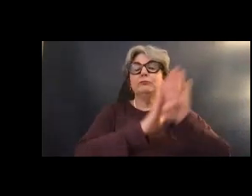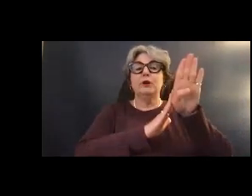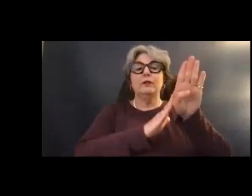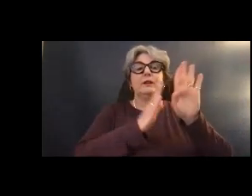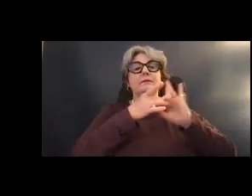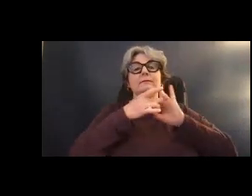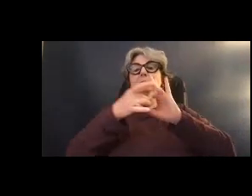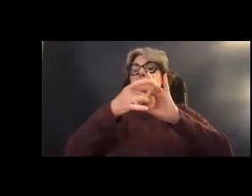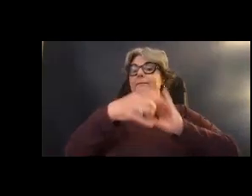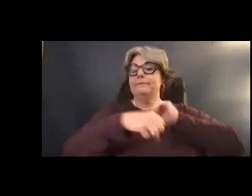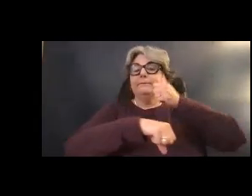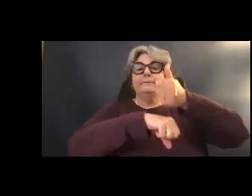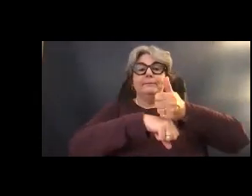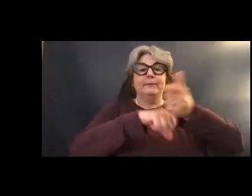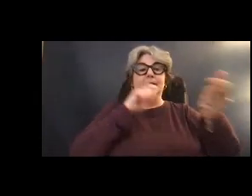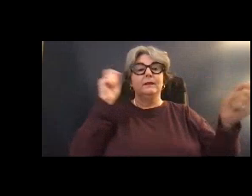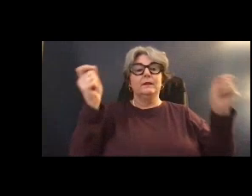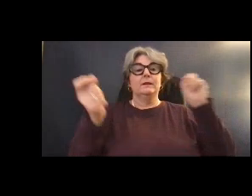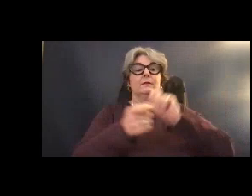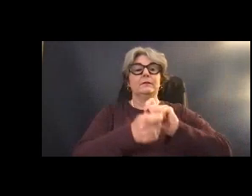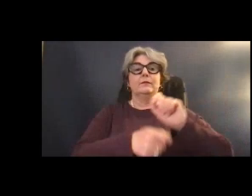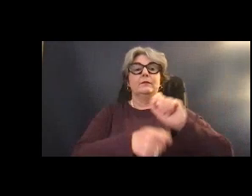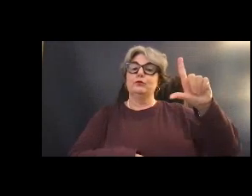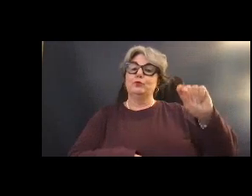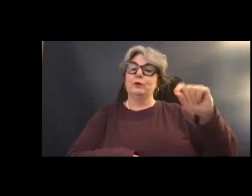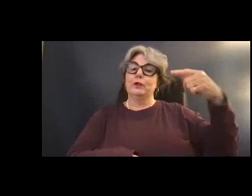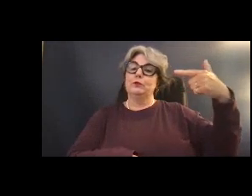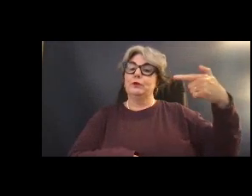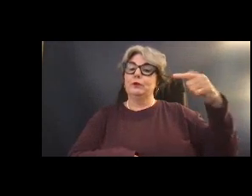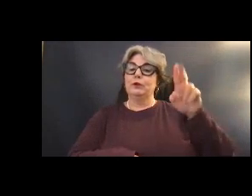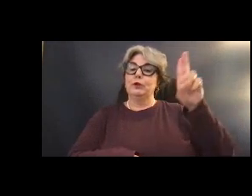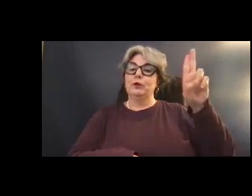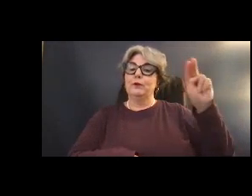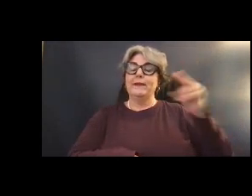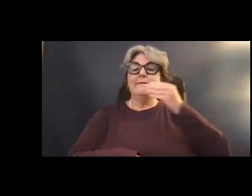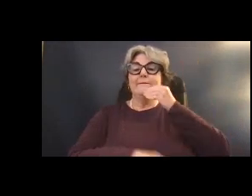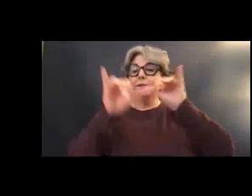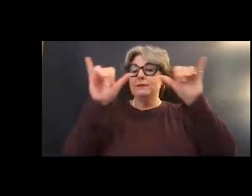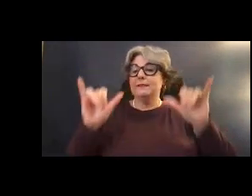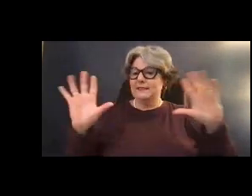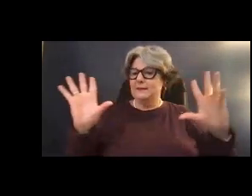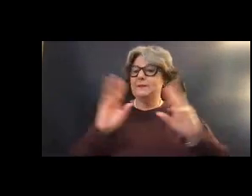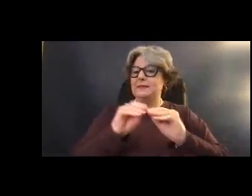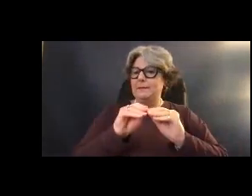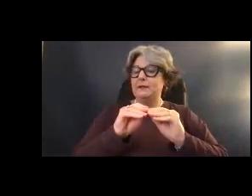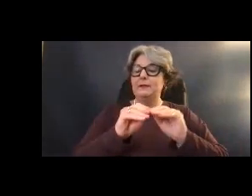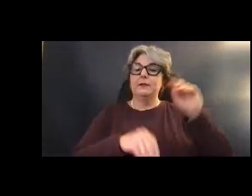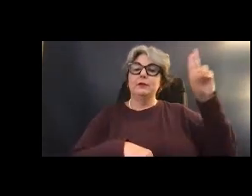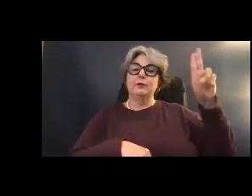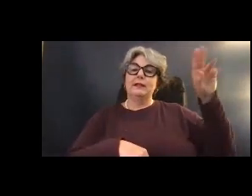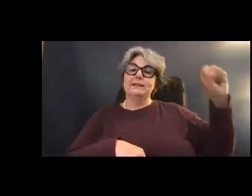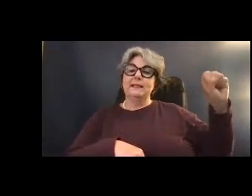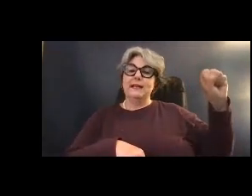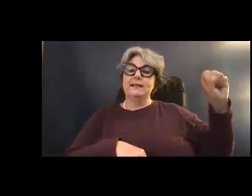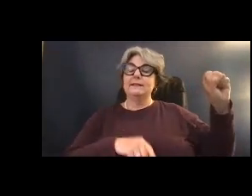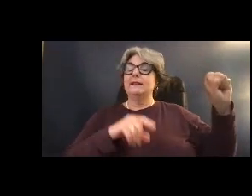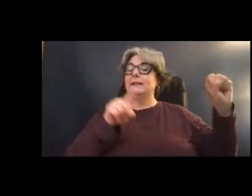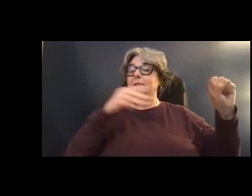was evolved out of the 2021 UN Food Systems Summit, where the United States and many other